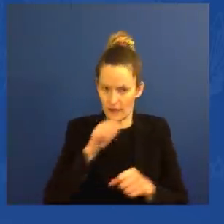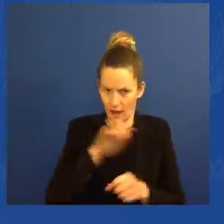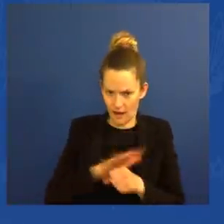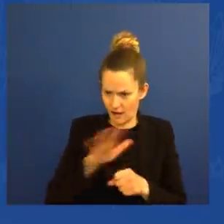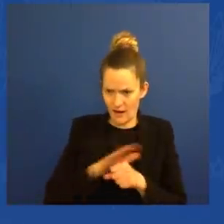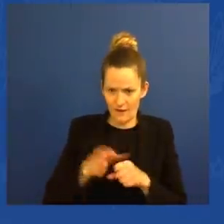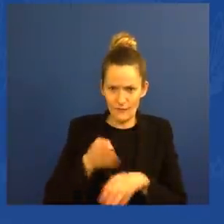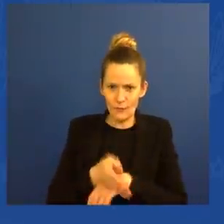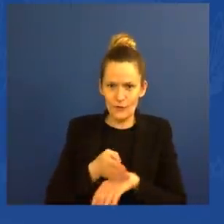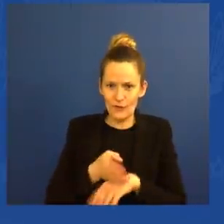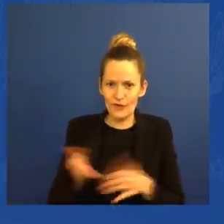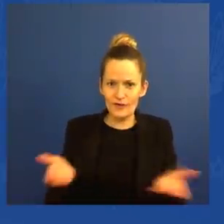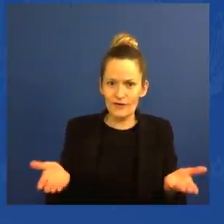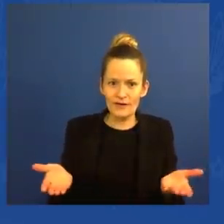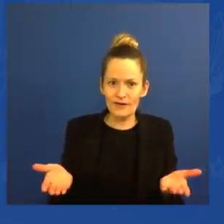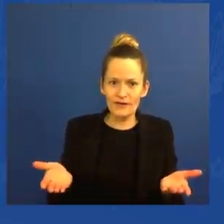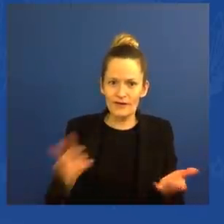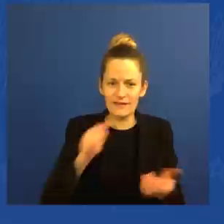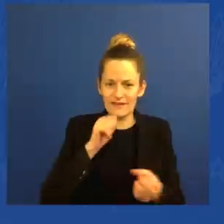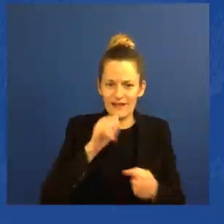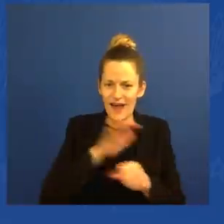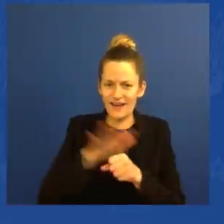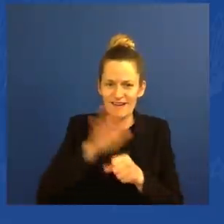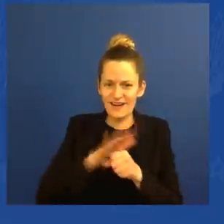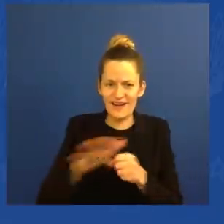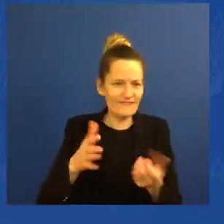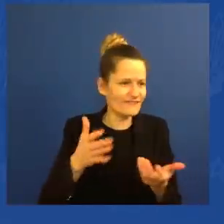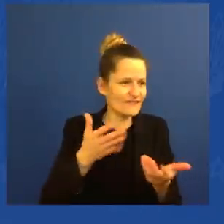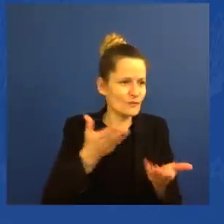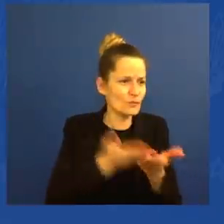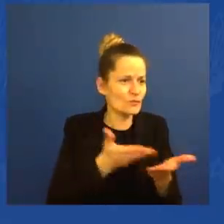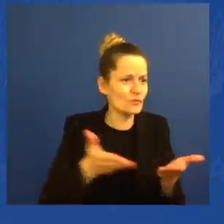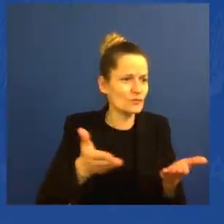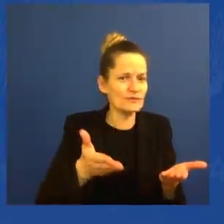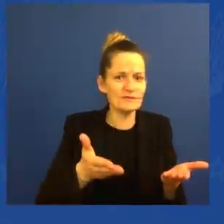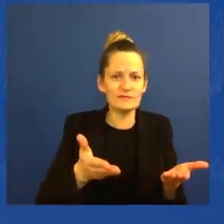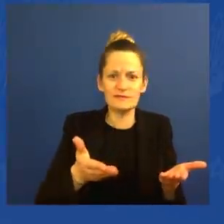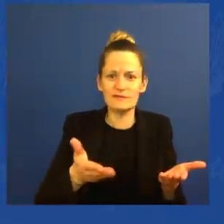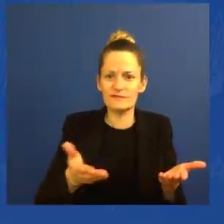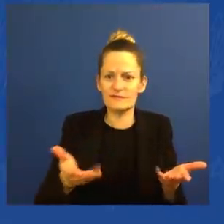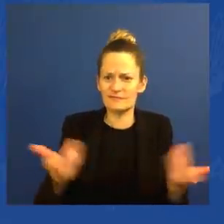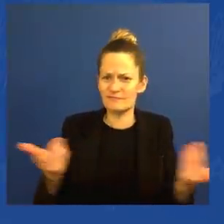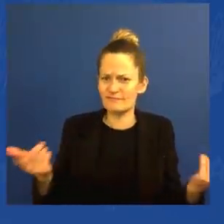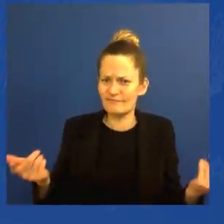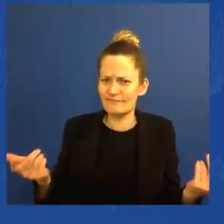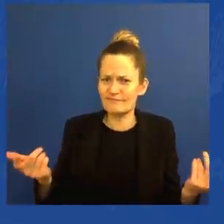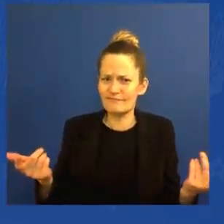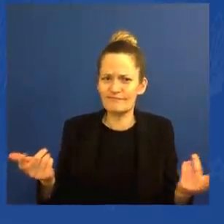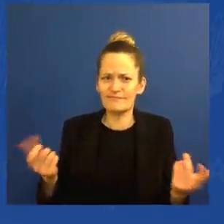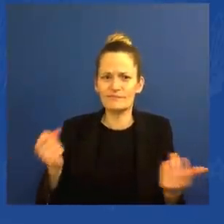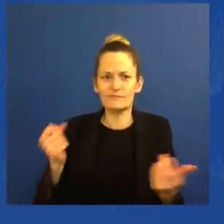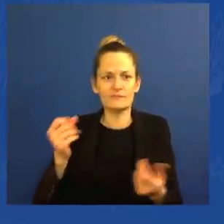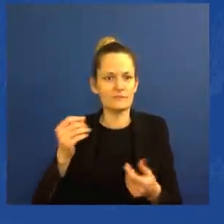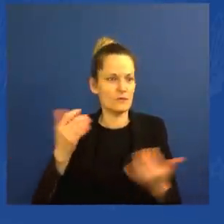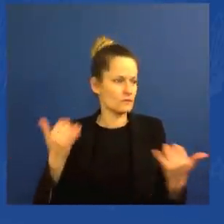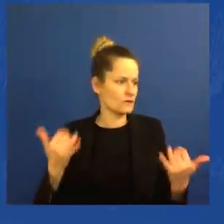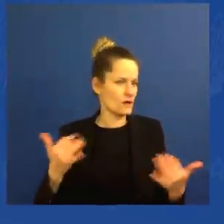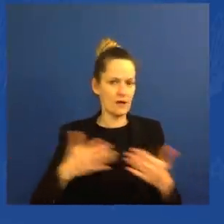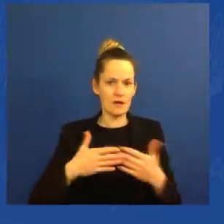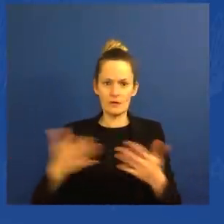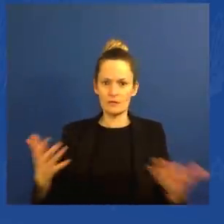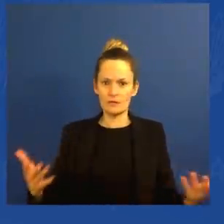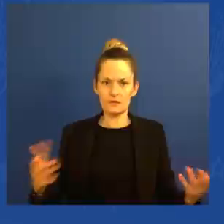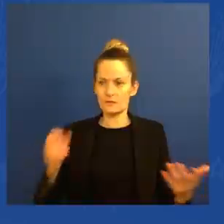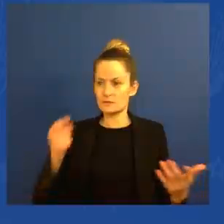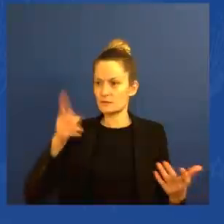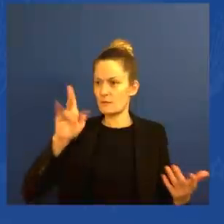The very products that we needed for the things they wanted to buy are slowed down by disruptions in the supply chain. So what happens?